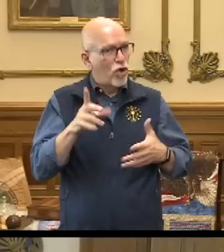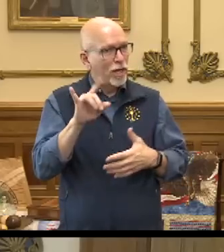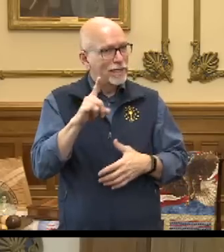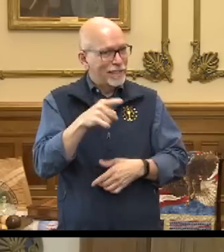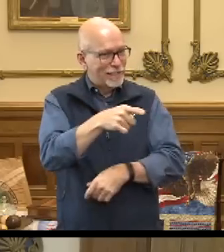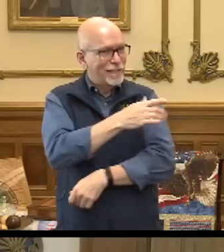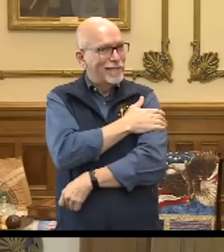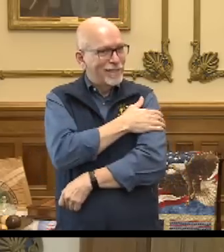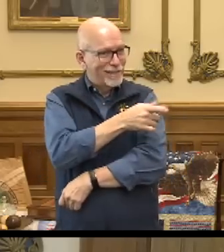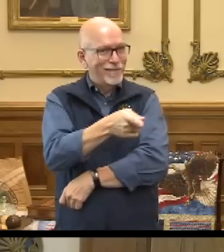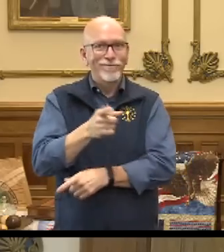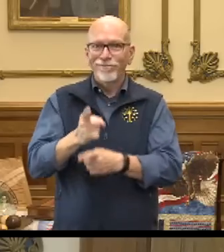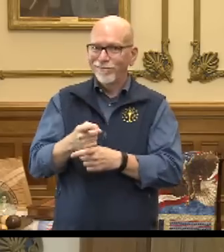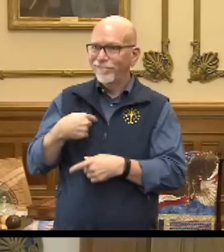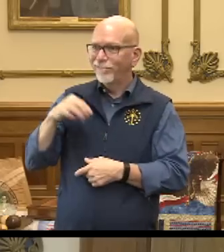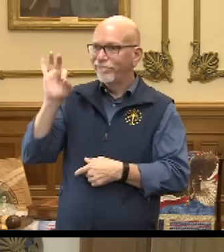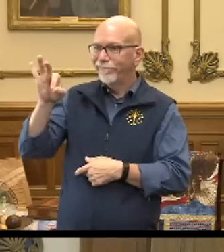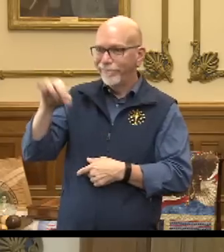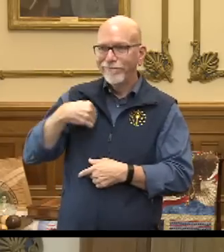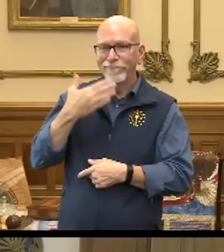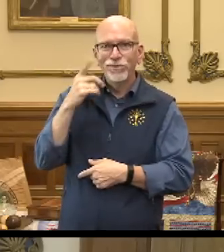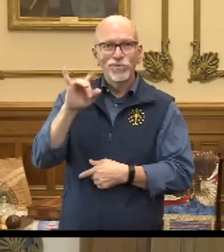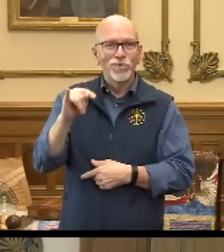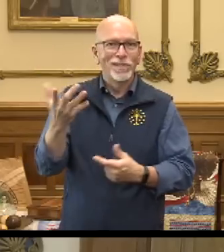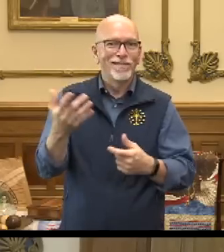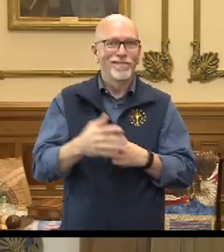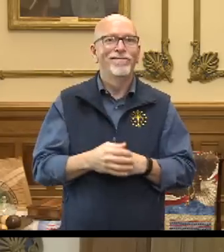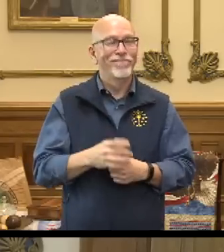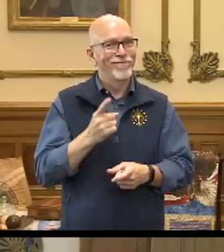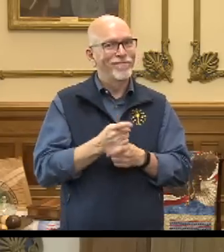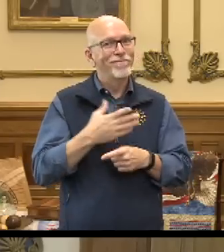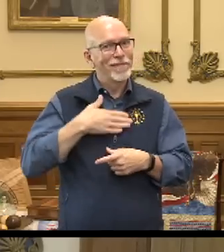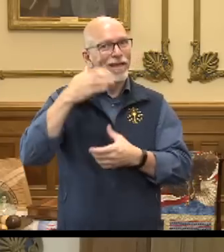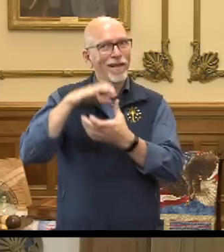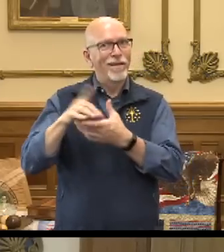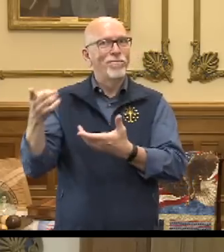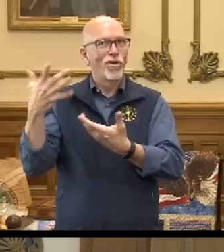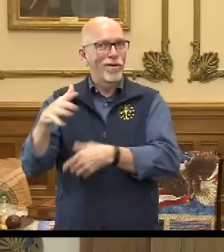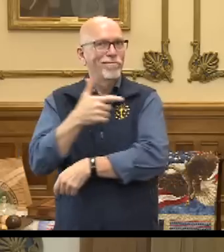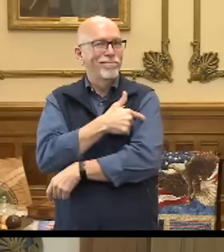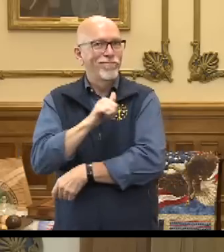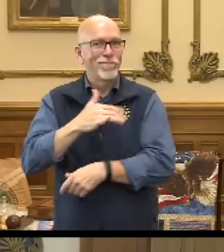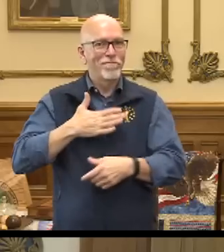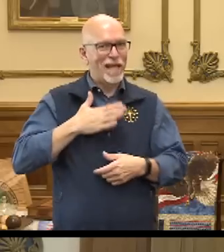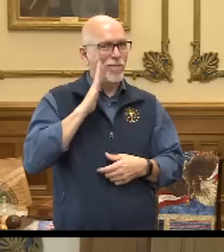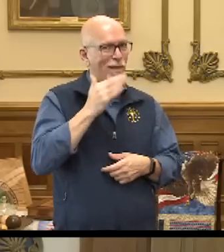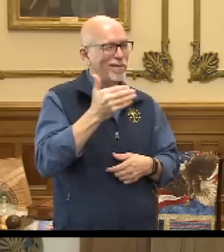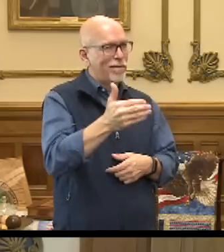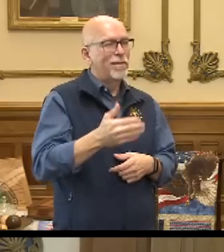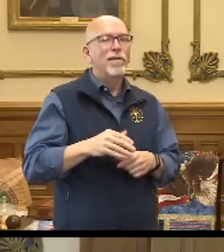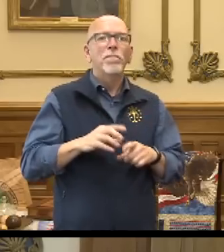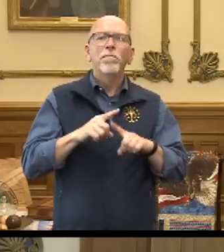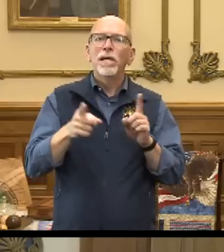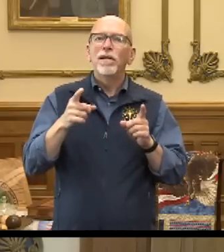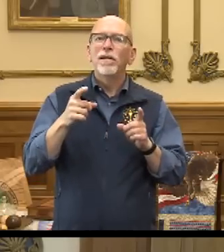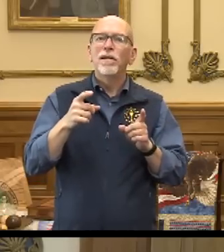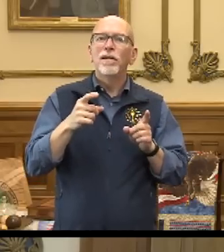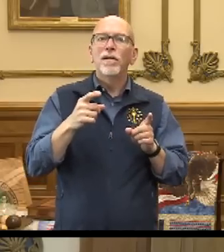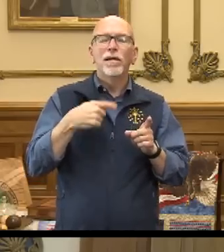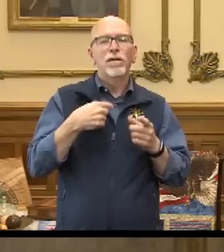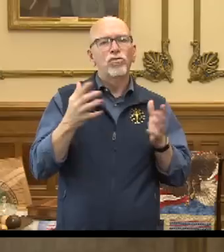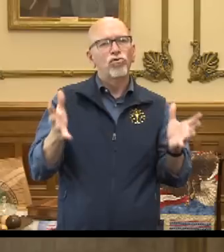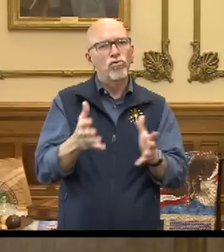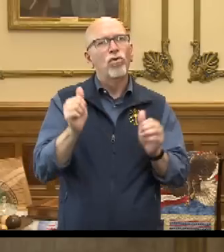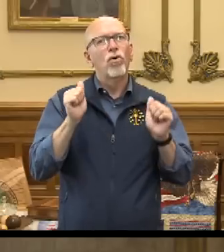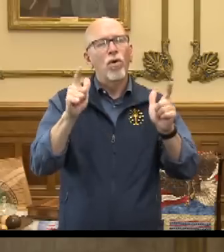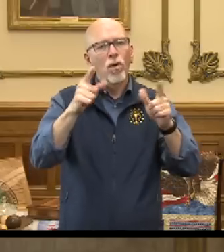Trying to practice what I preach. Which is awesome. I know my husband's already gotten his and mine's scheduled. So I would encourage all Hoosiers to